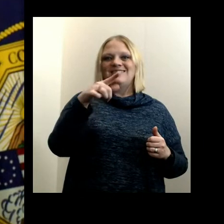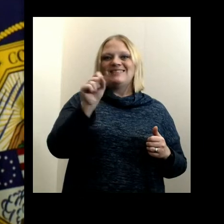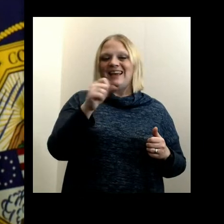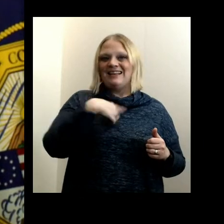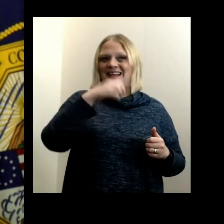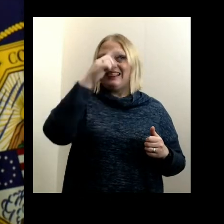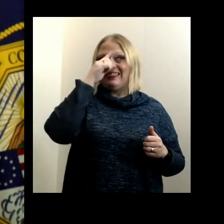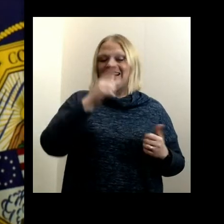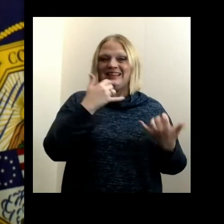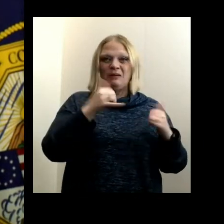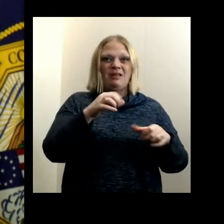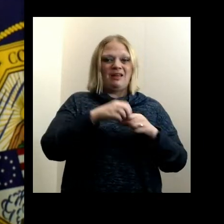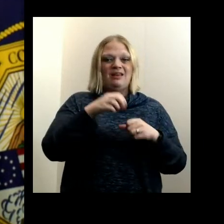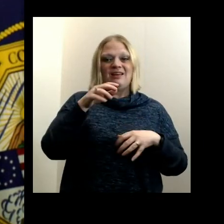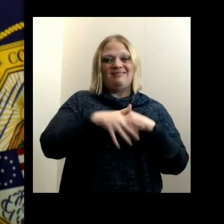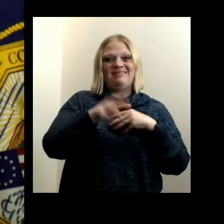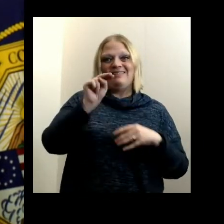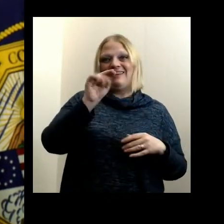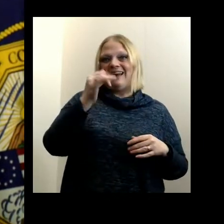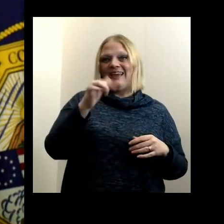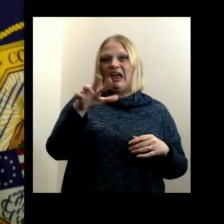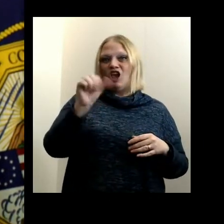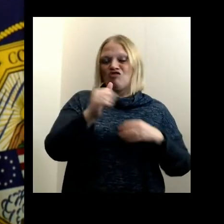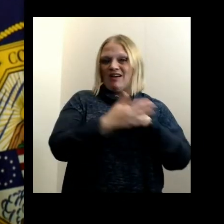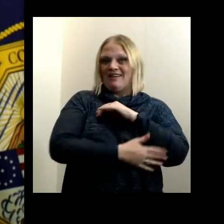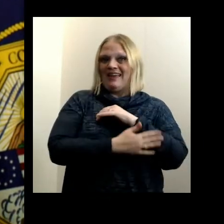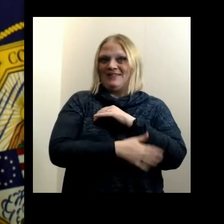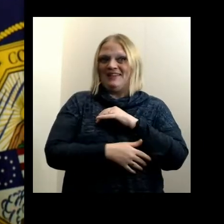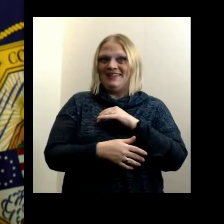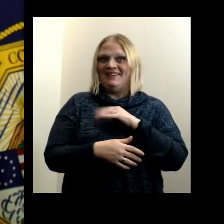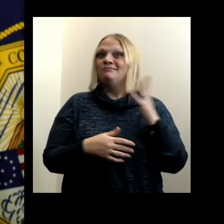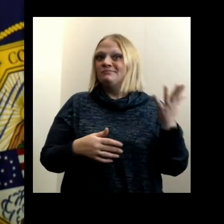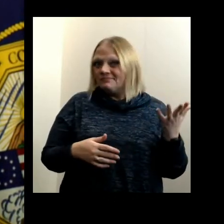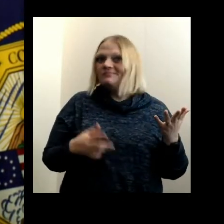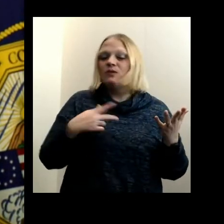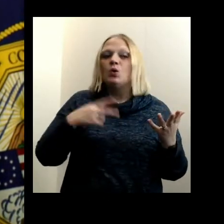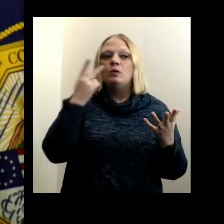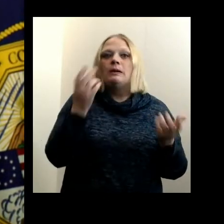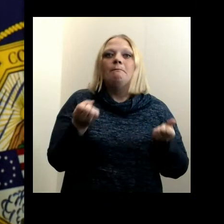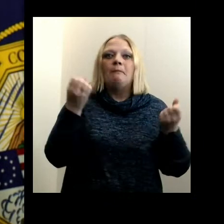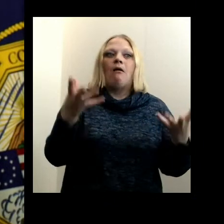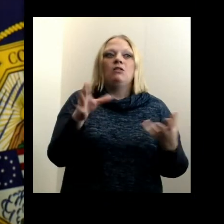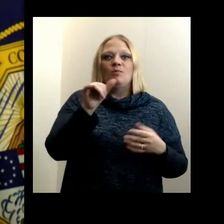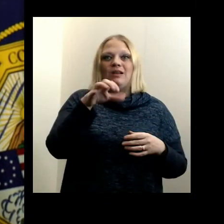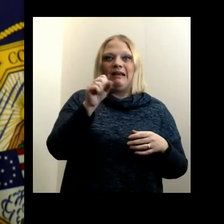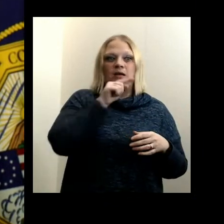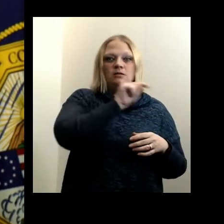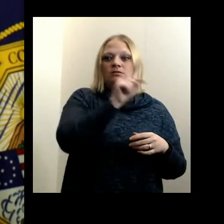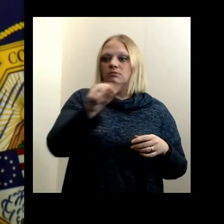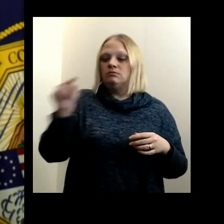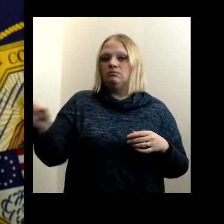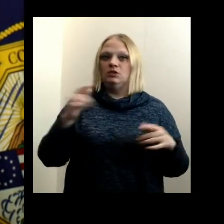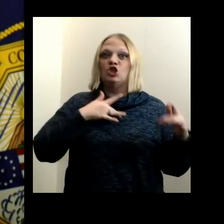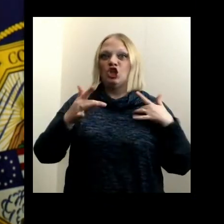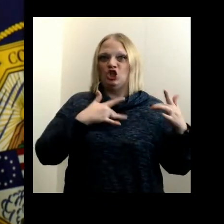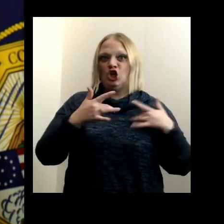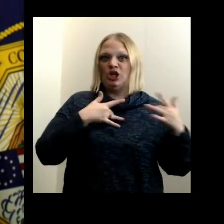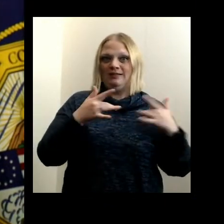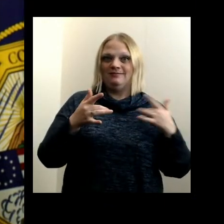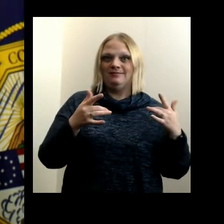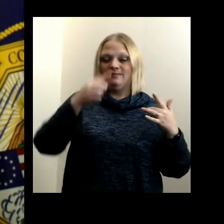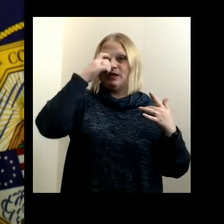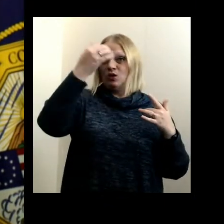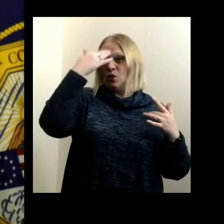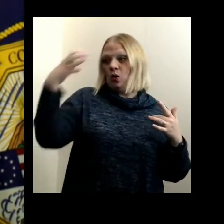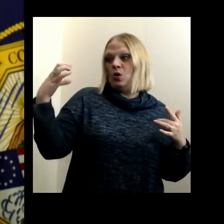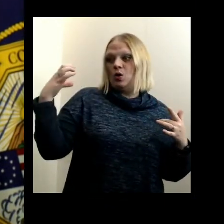in Niagara County. And so when you see these multiple cases among organizations, it's concerning because you know that